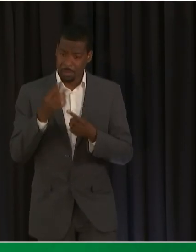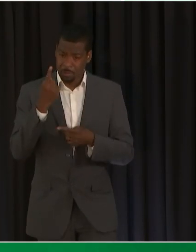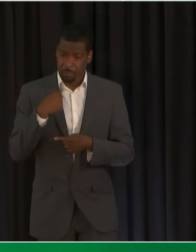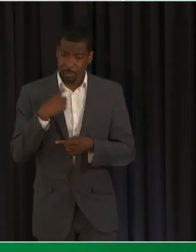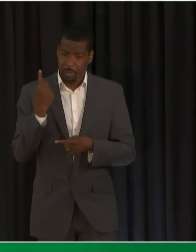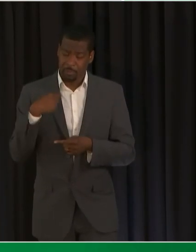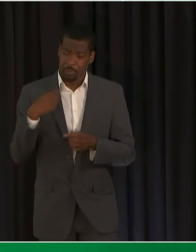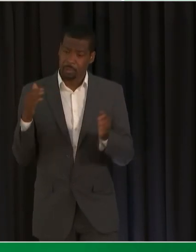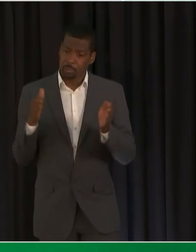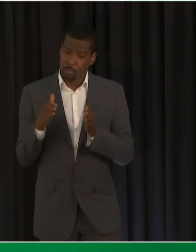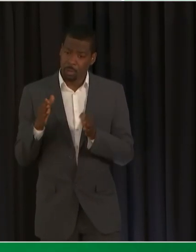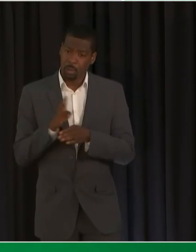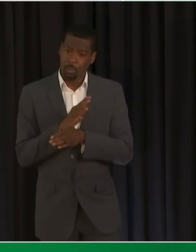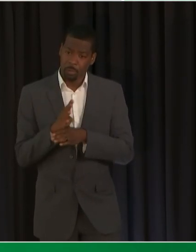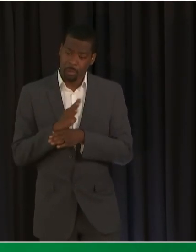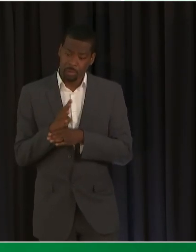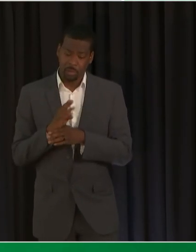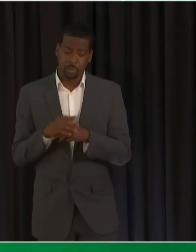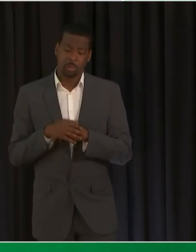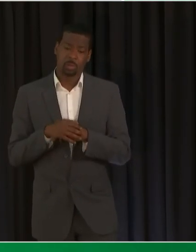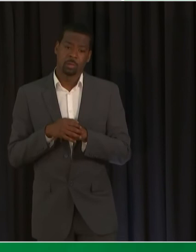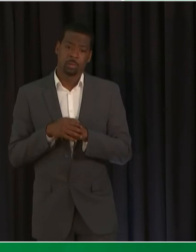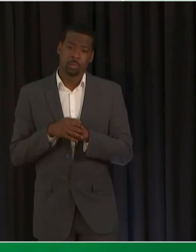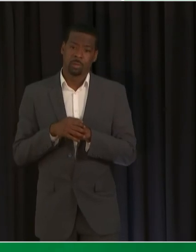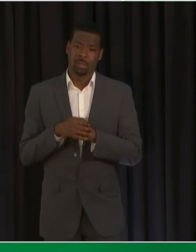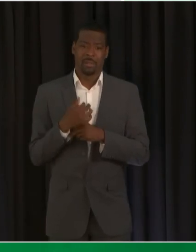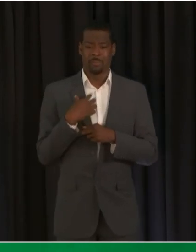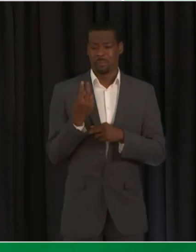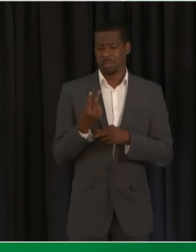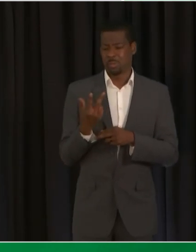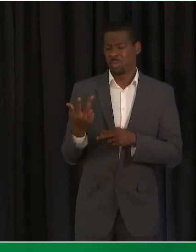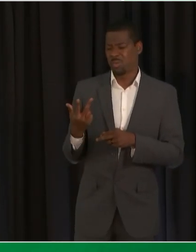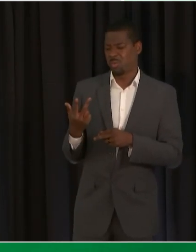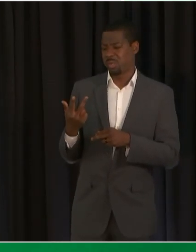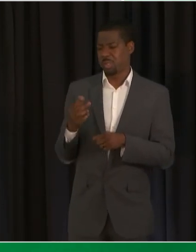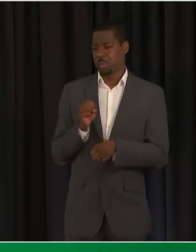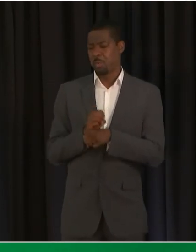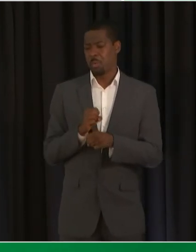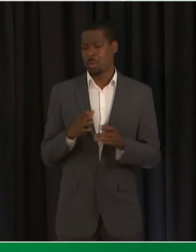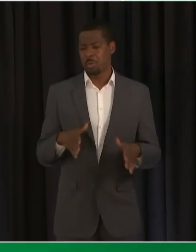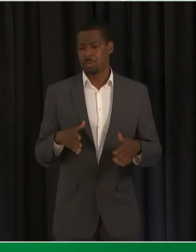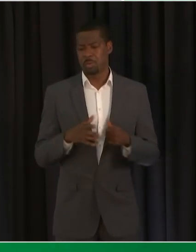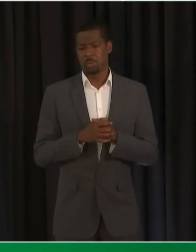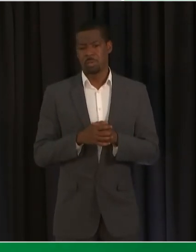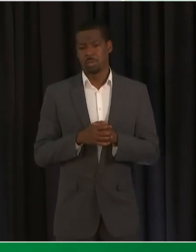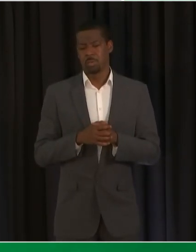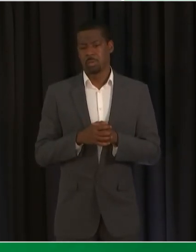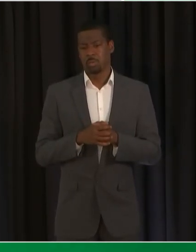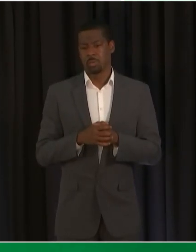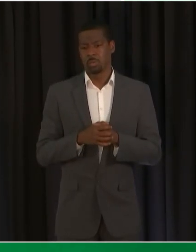really assist the small local minority businesses that have like 2 or 3 employees? Most small businesses I know.